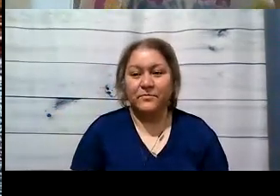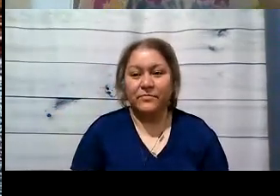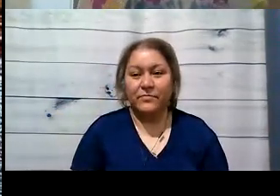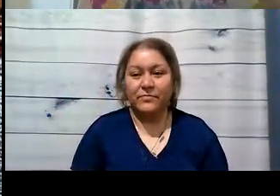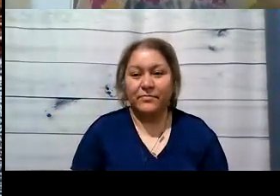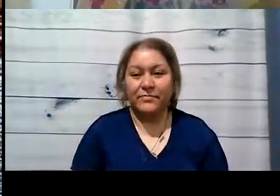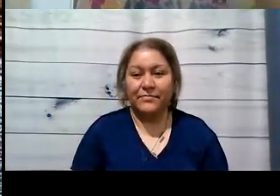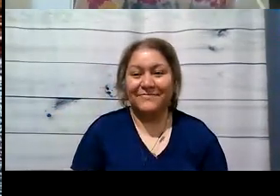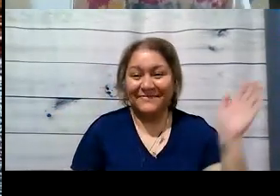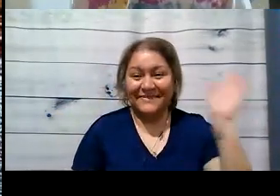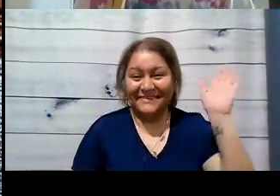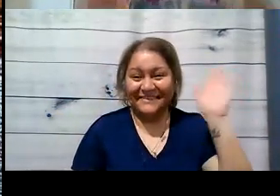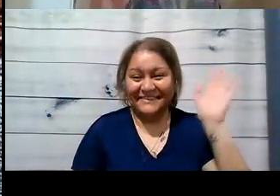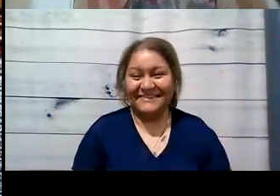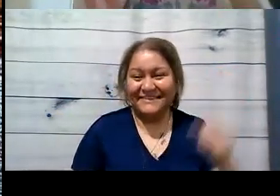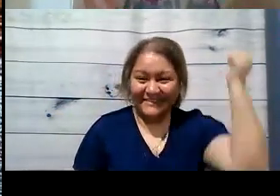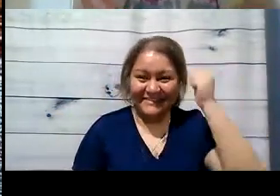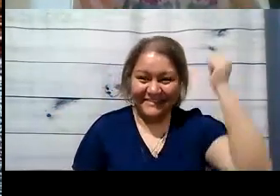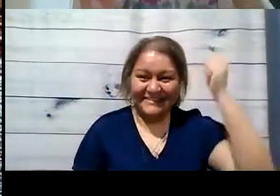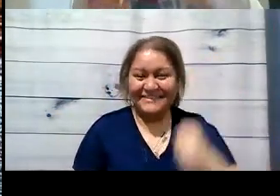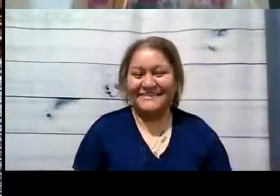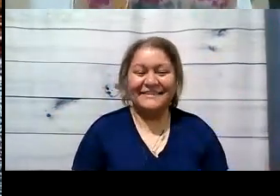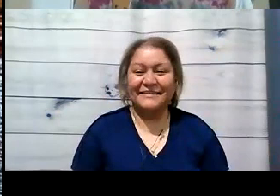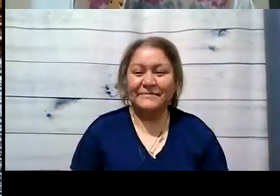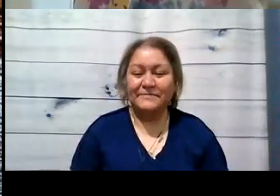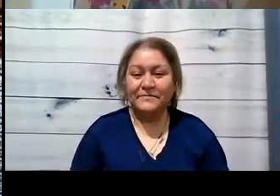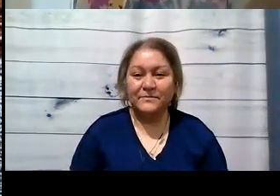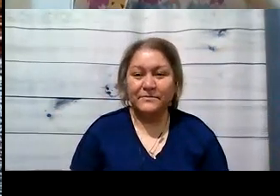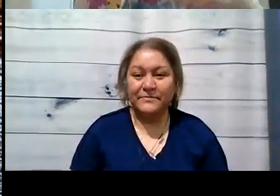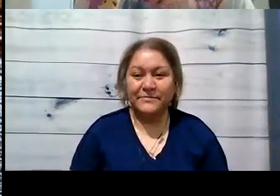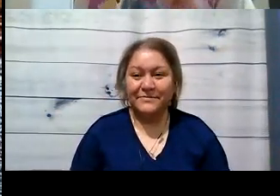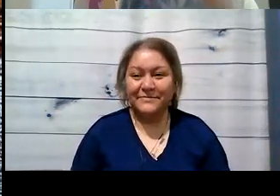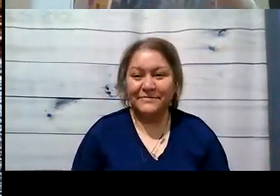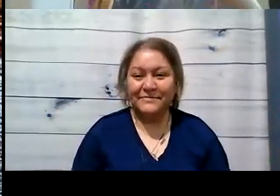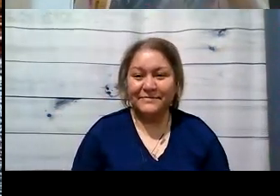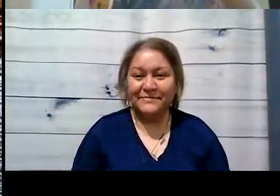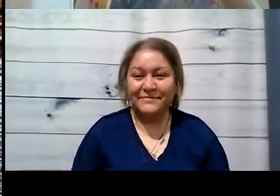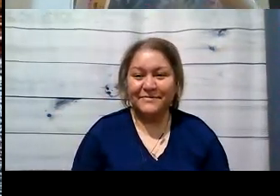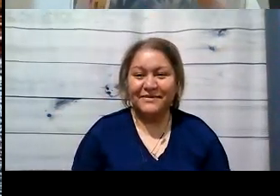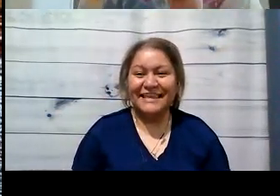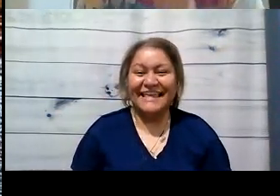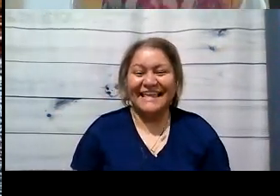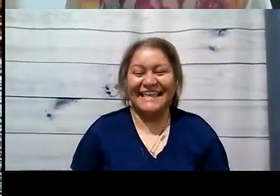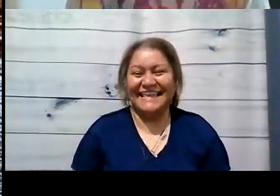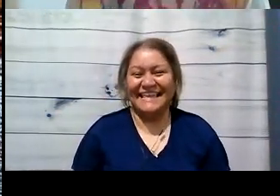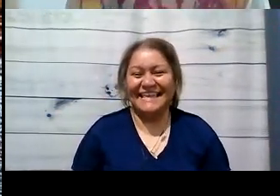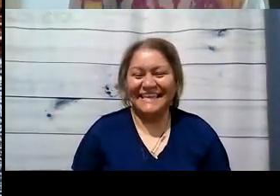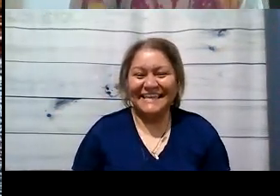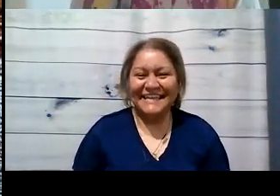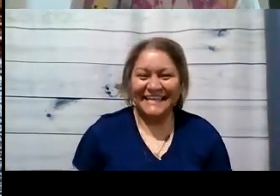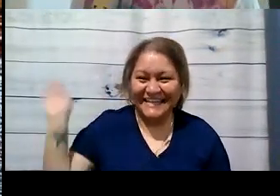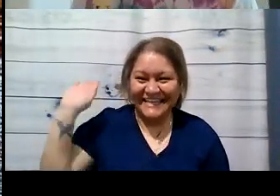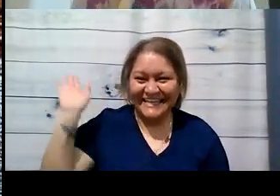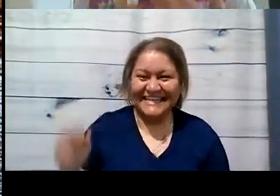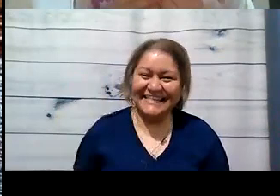to Christian. How are you? And we say hello to Diane. And